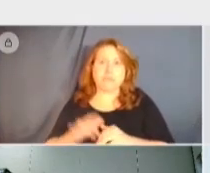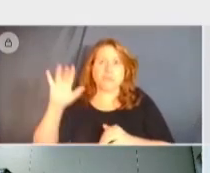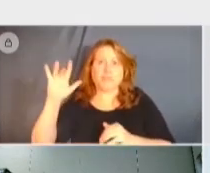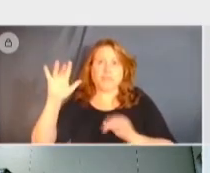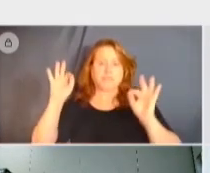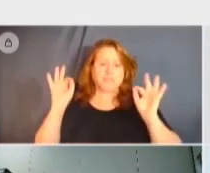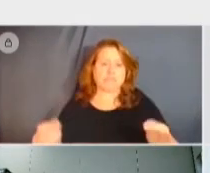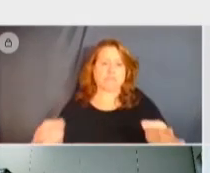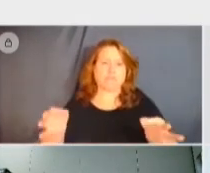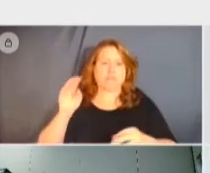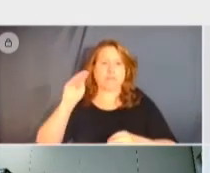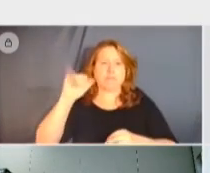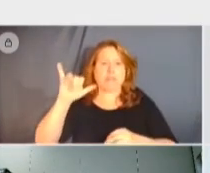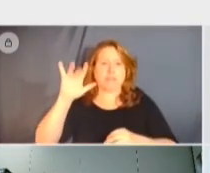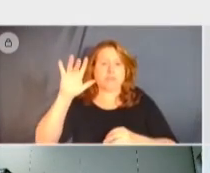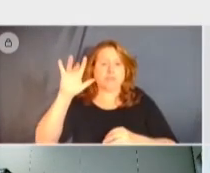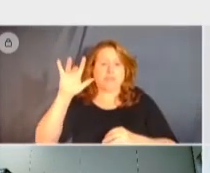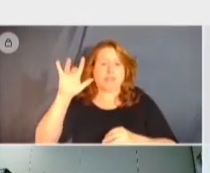Okay.